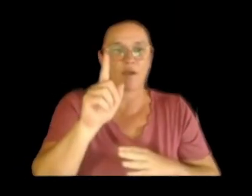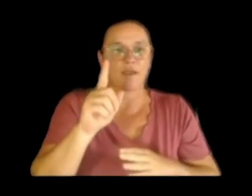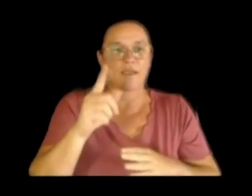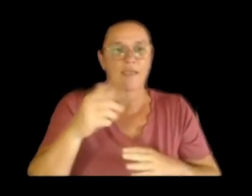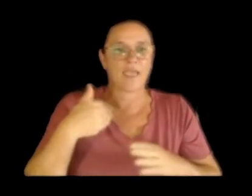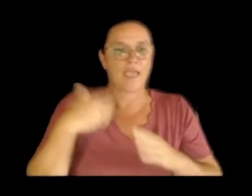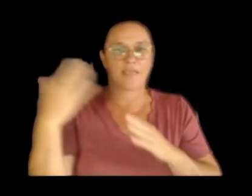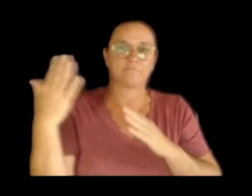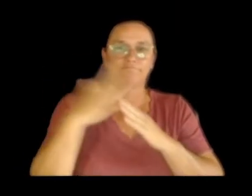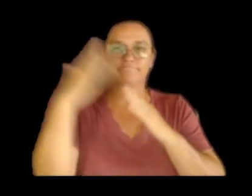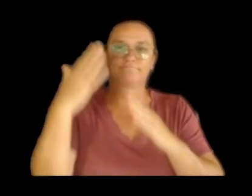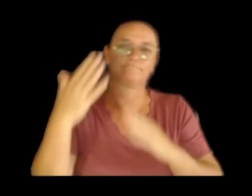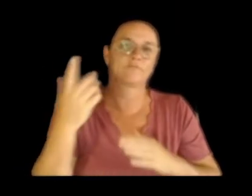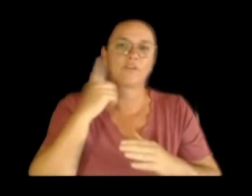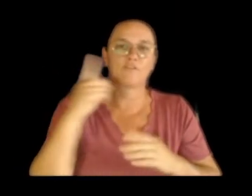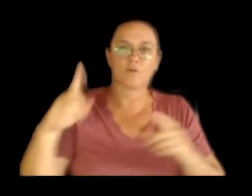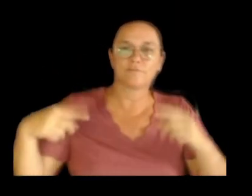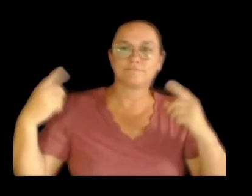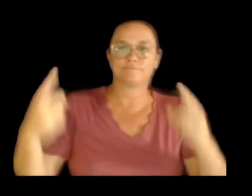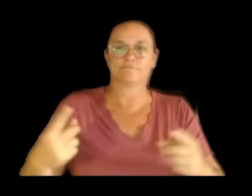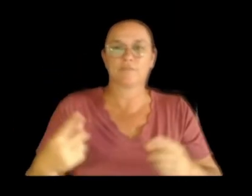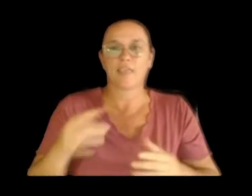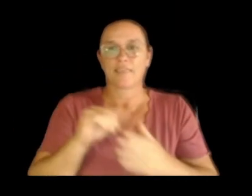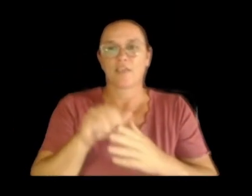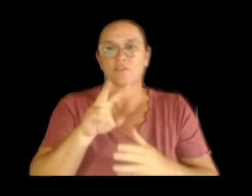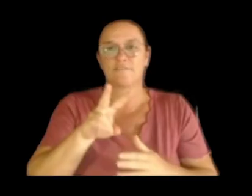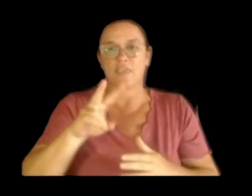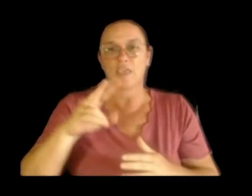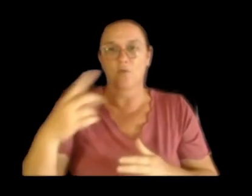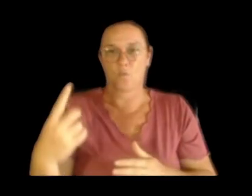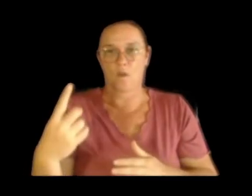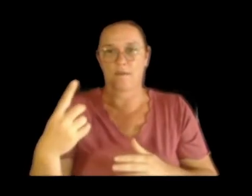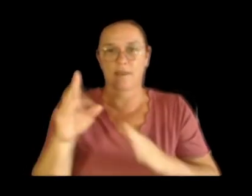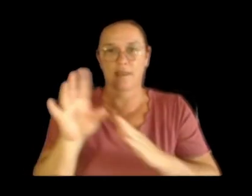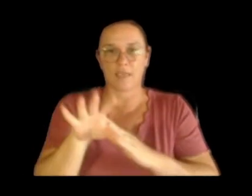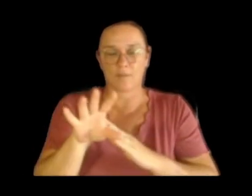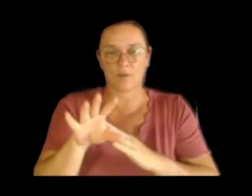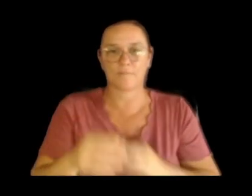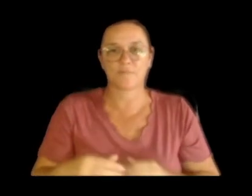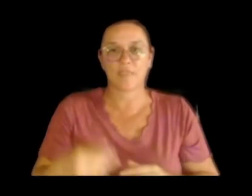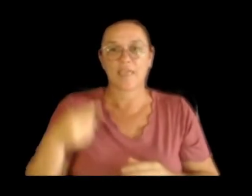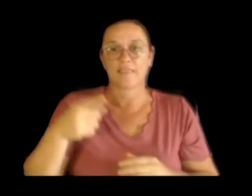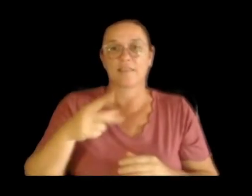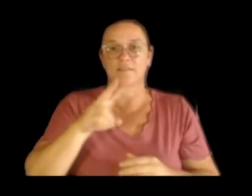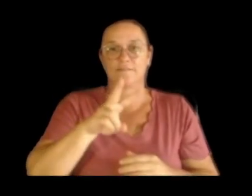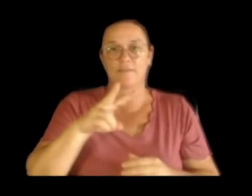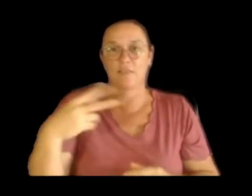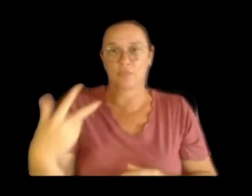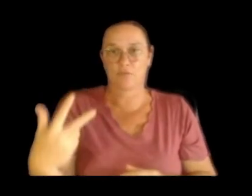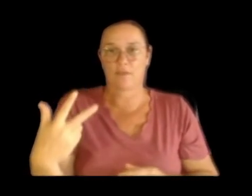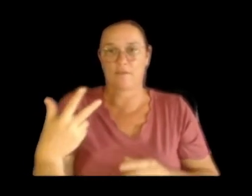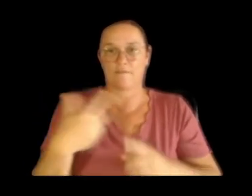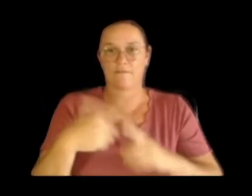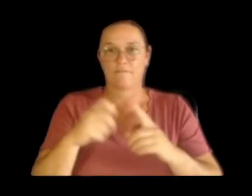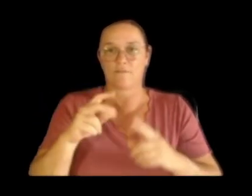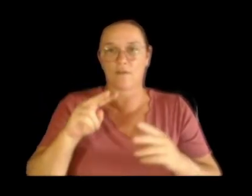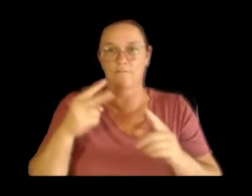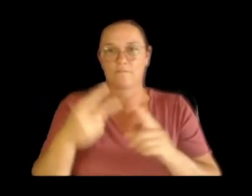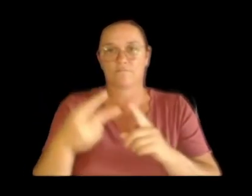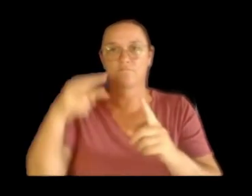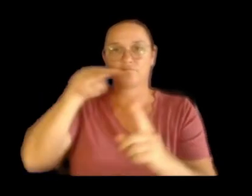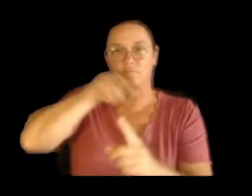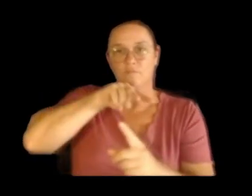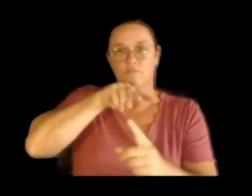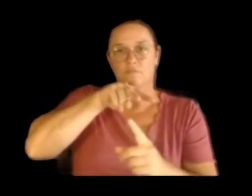fountain. That was a V1 camera. You guys saw the time lapse for there. Here is a V3 from the reverse angle with